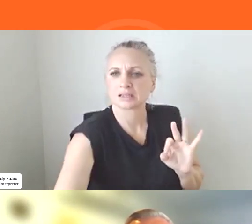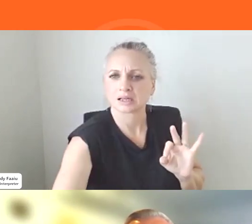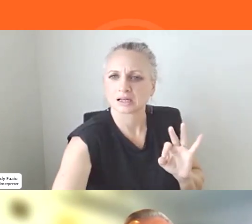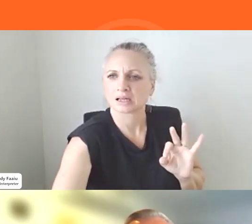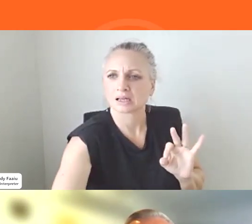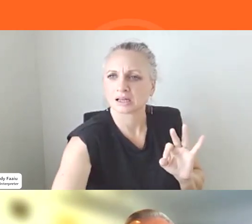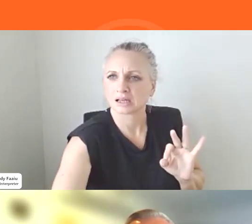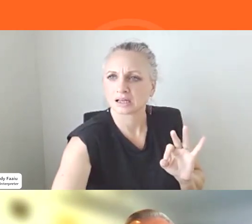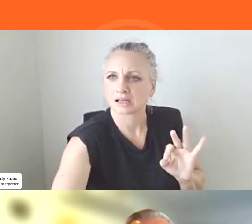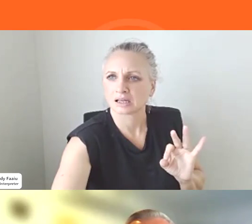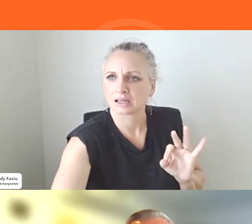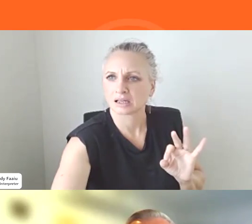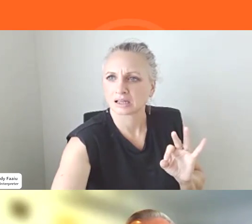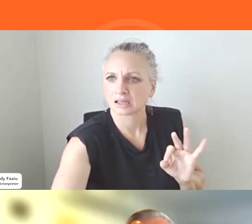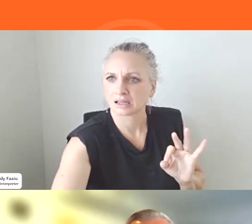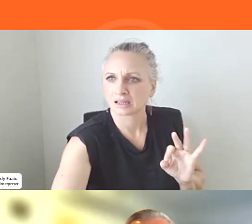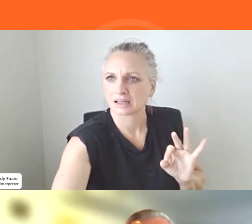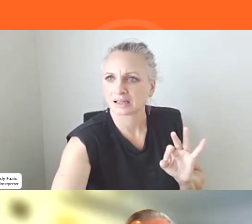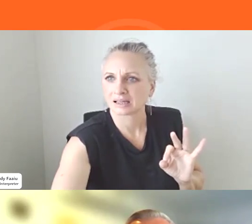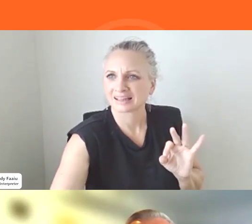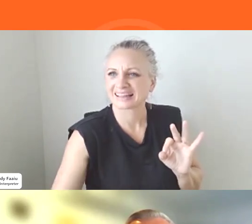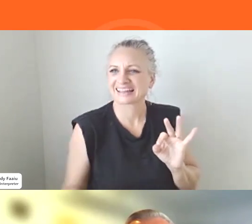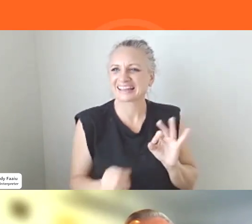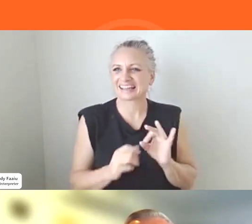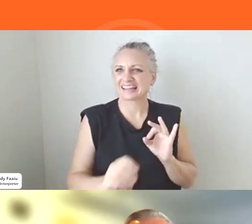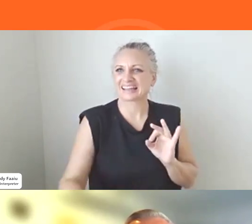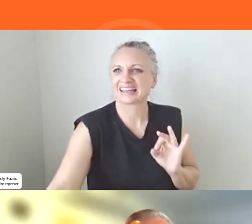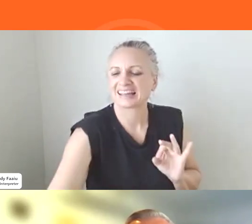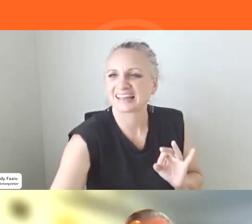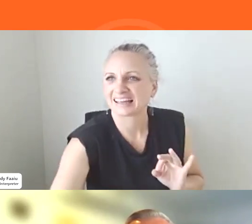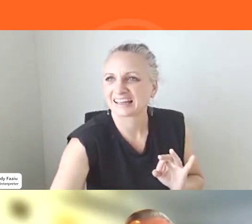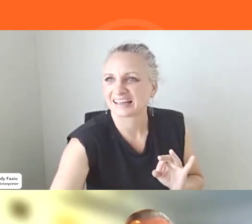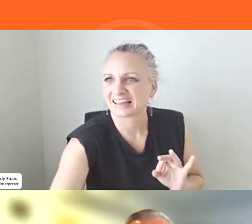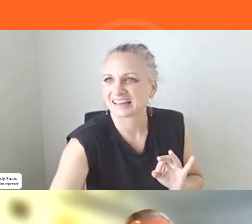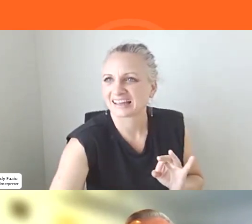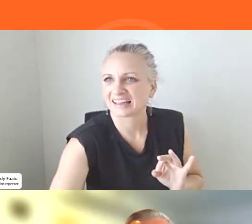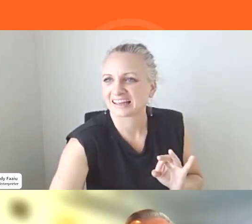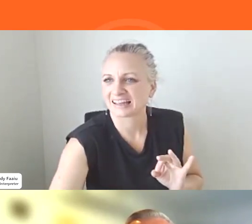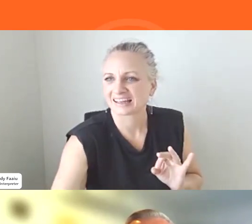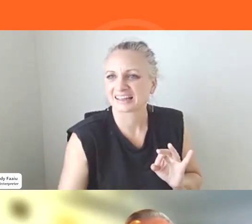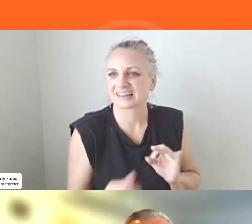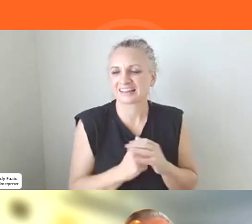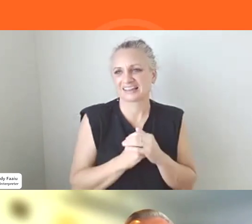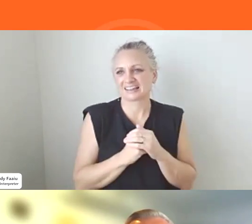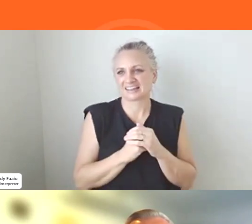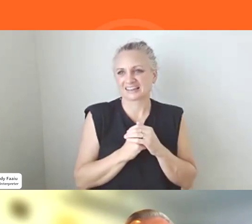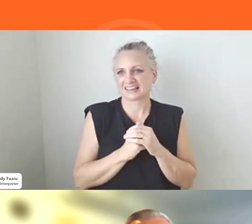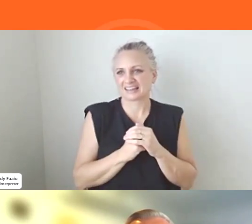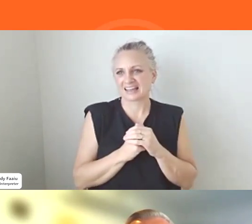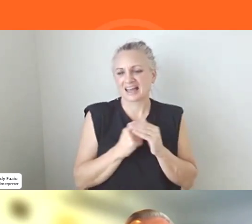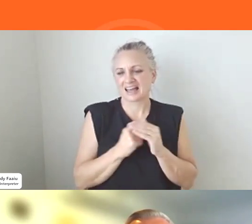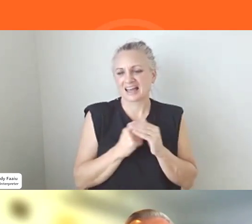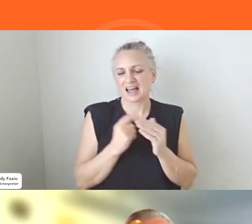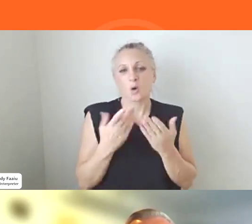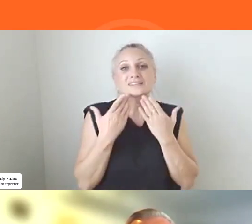was just a thank you to you from one of the audience. Just they